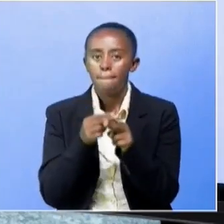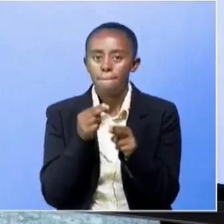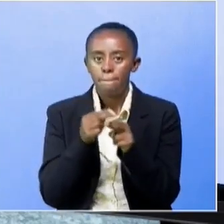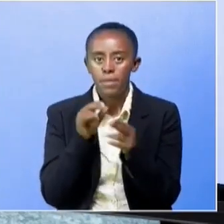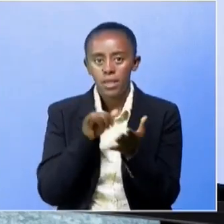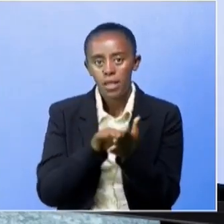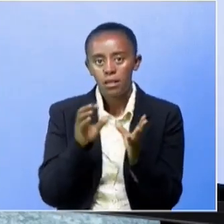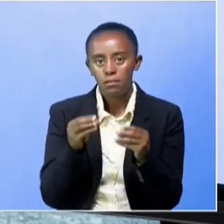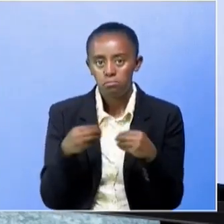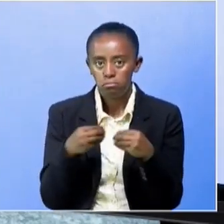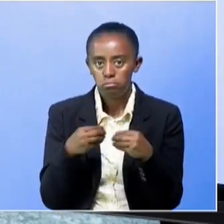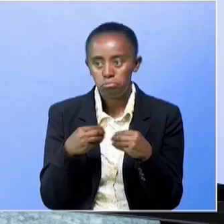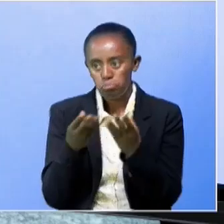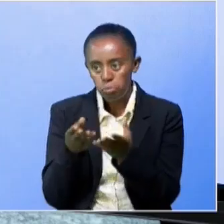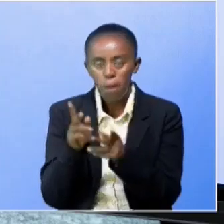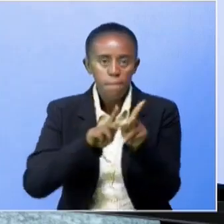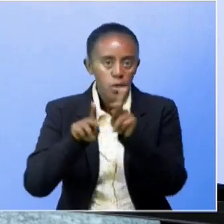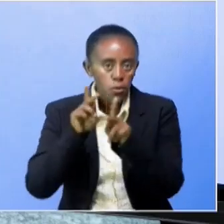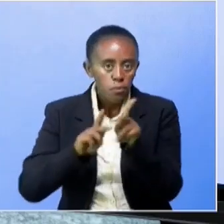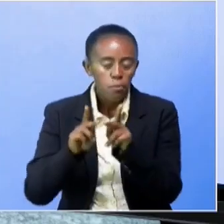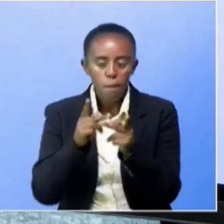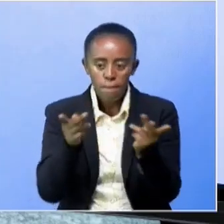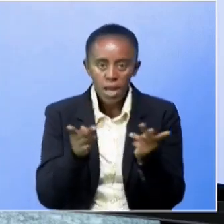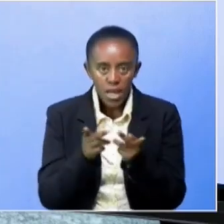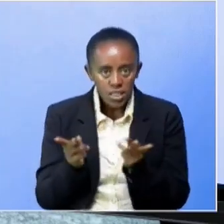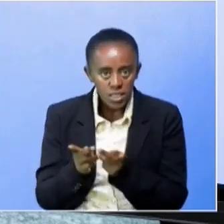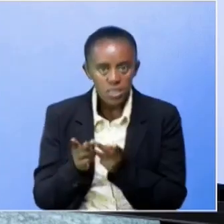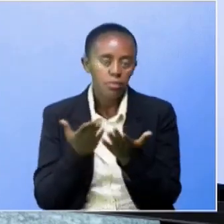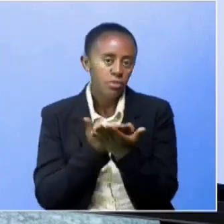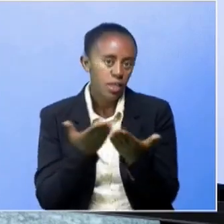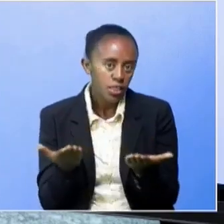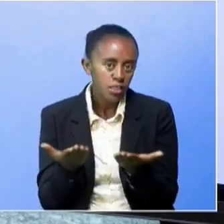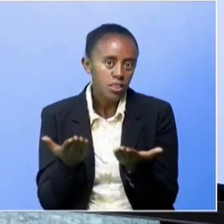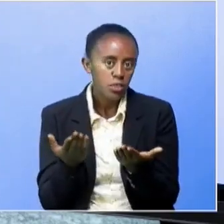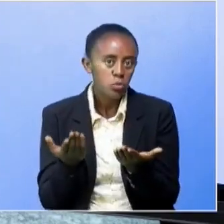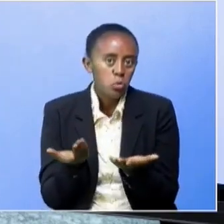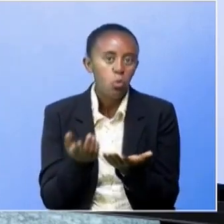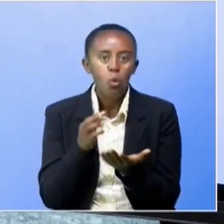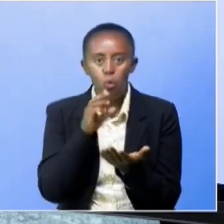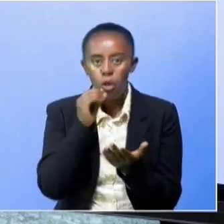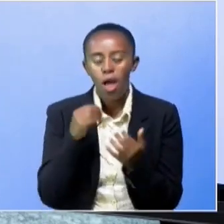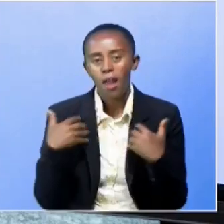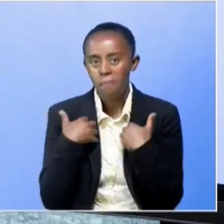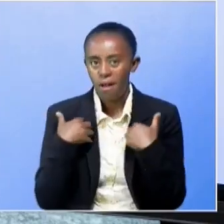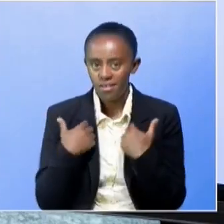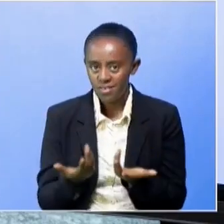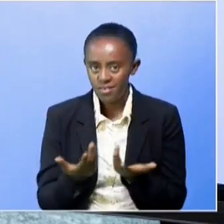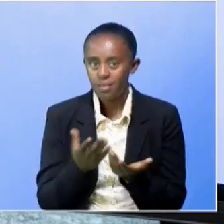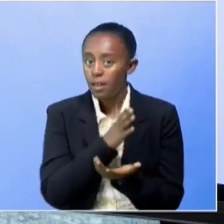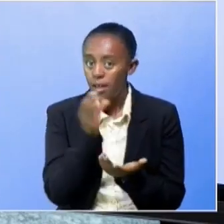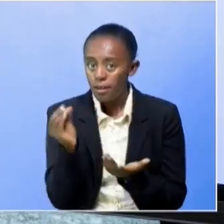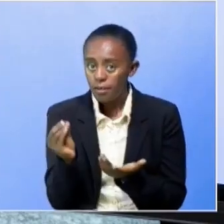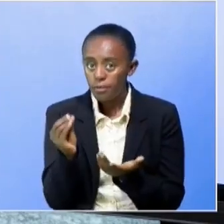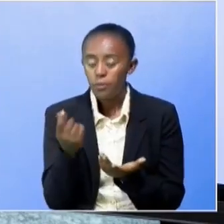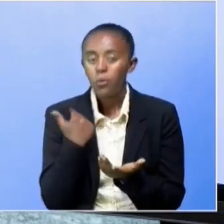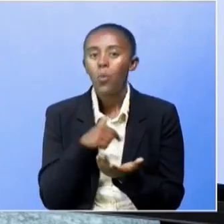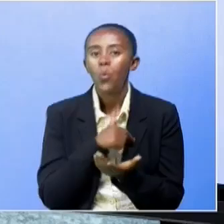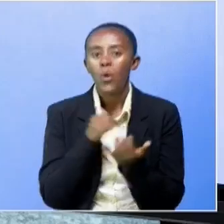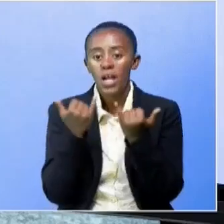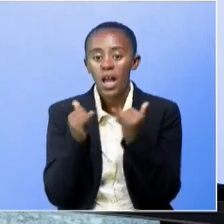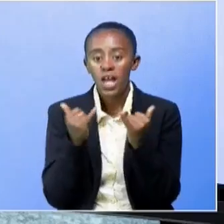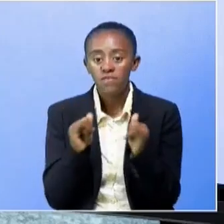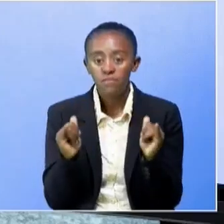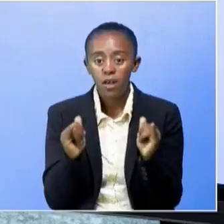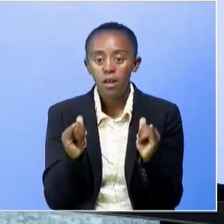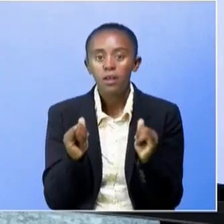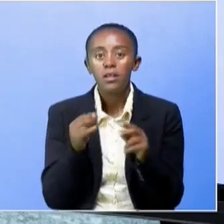we give to people, places, things, or even animals. And we classified